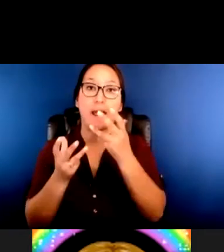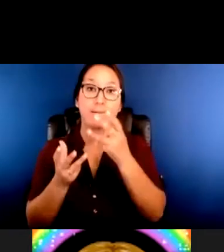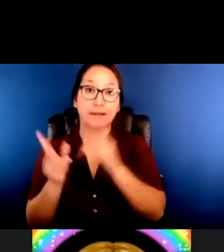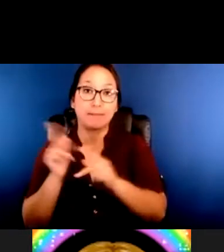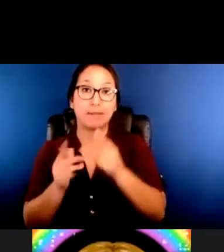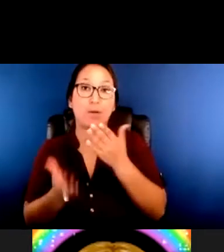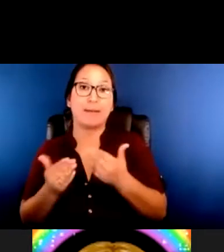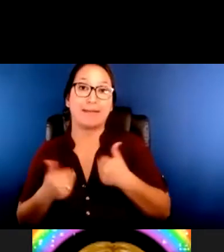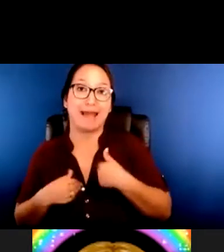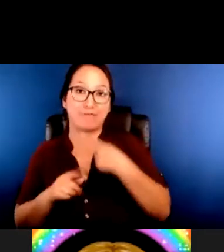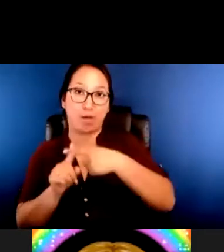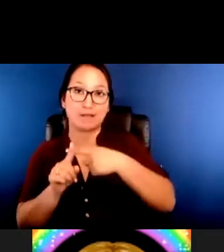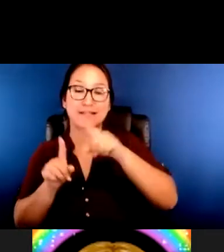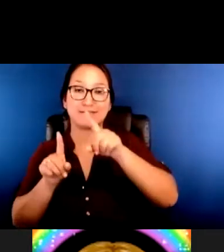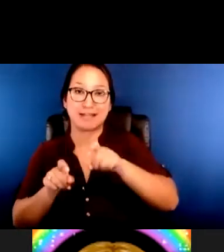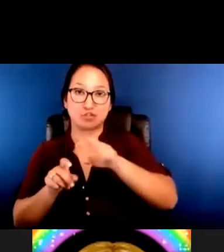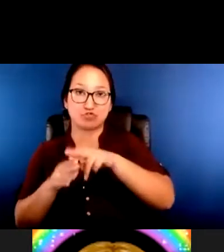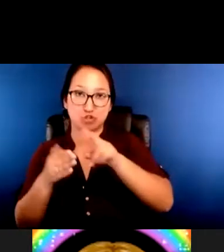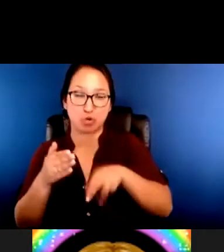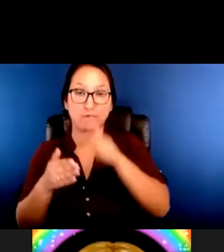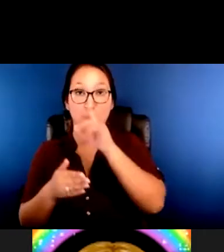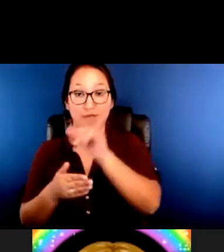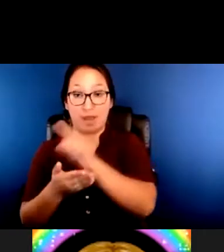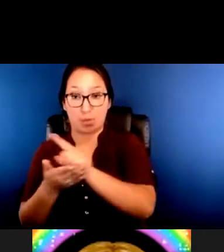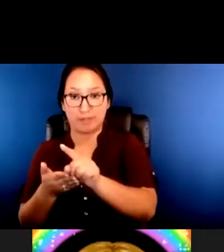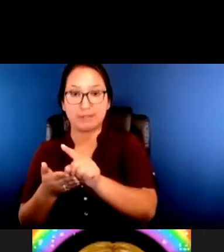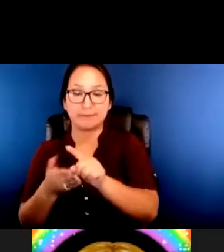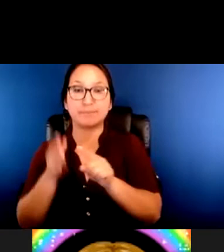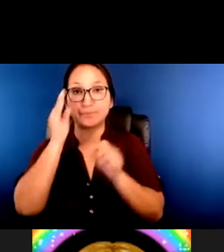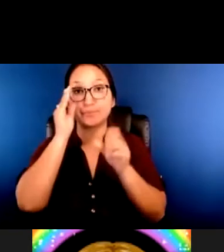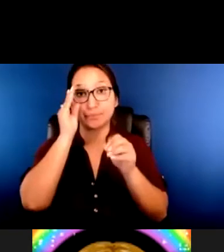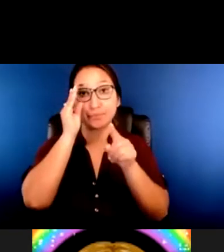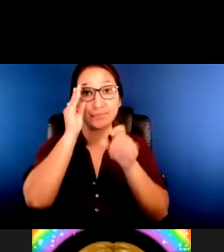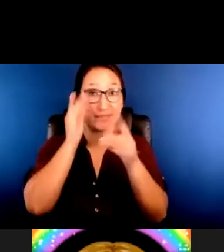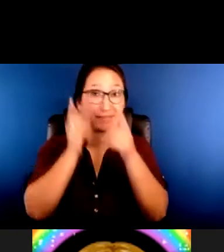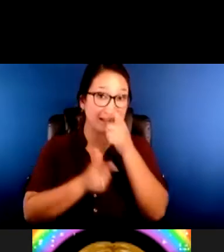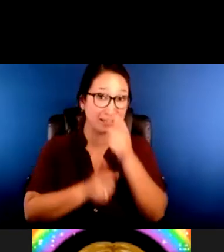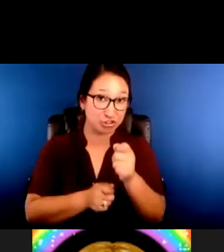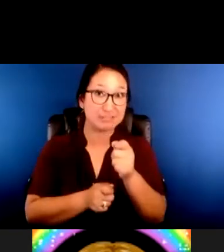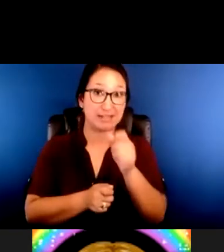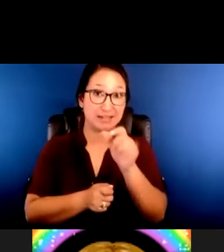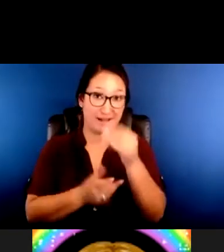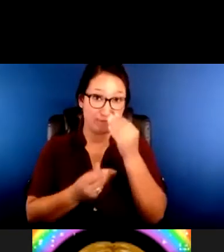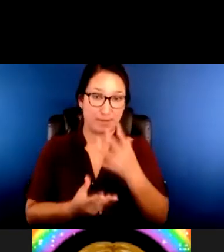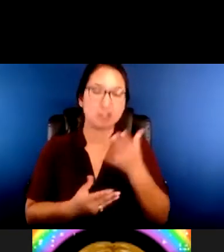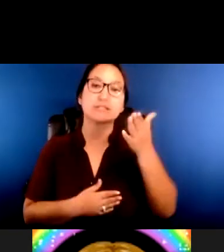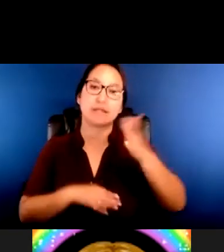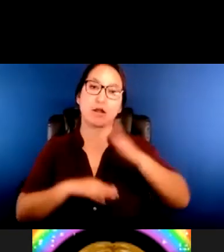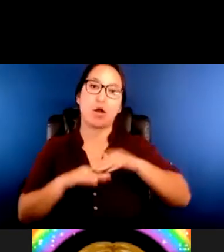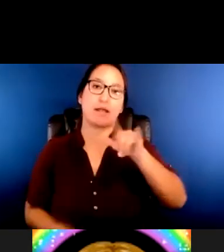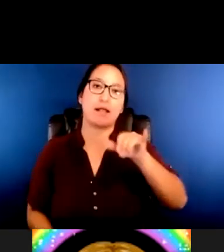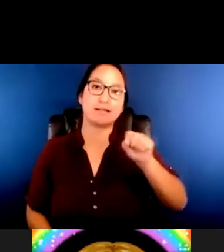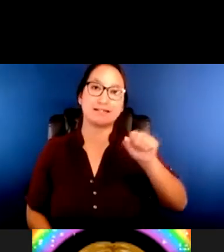test results in both for that week and in aggregate. So if you're interested in that, the information is on the Leander ISD website